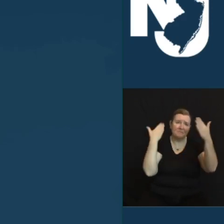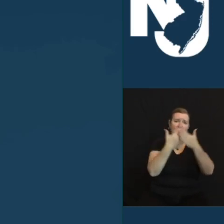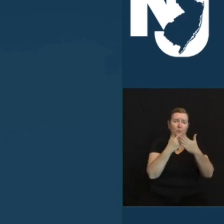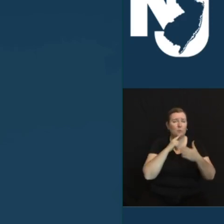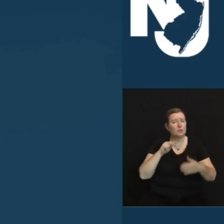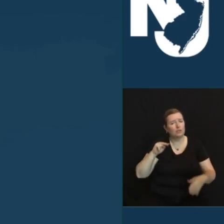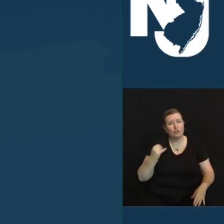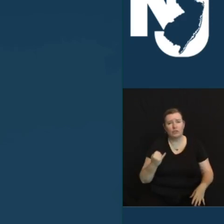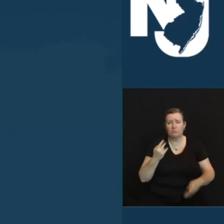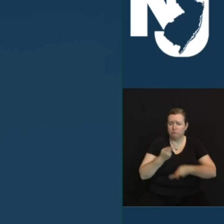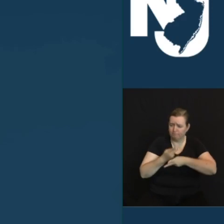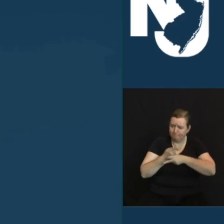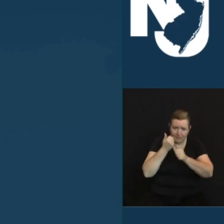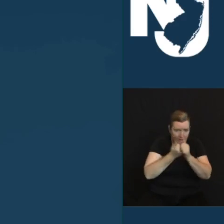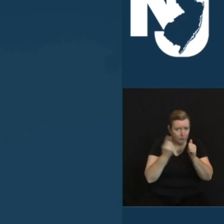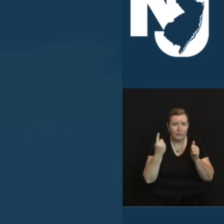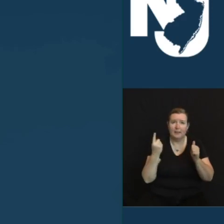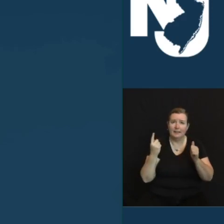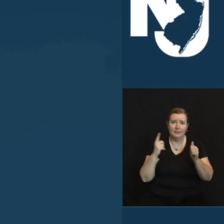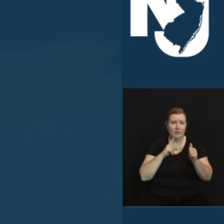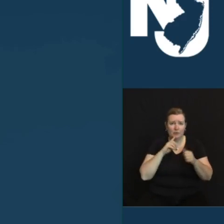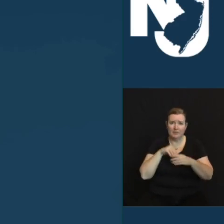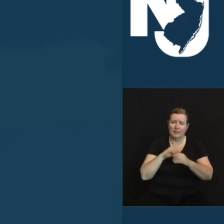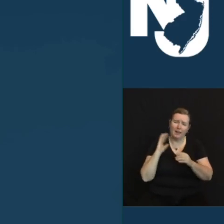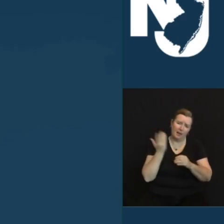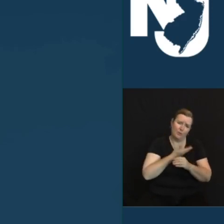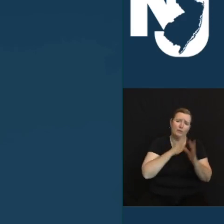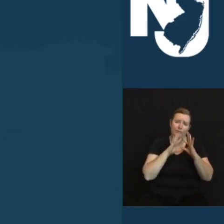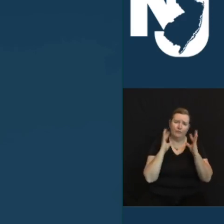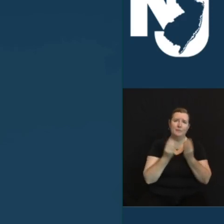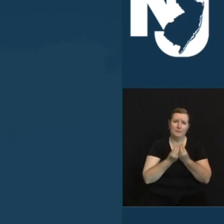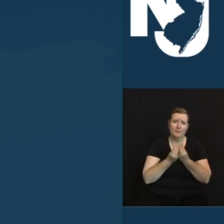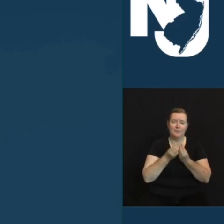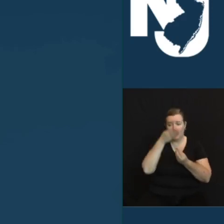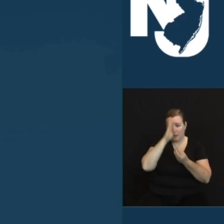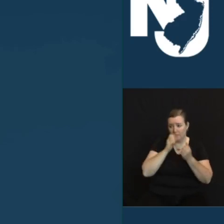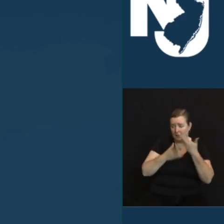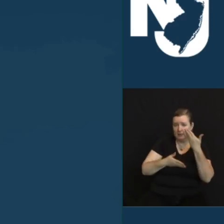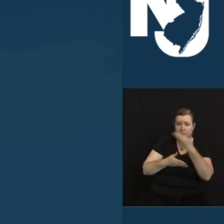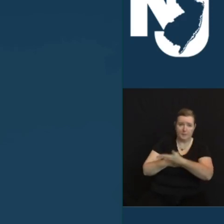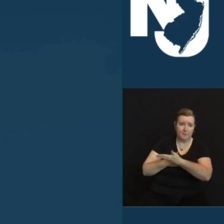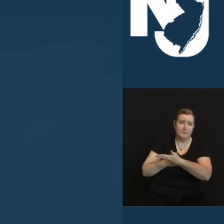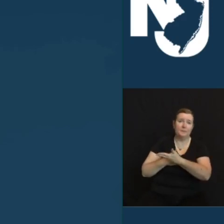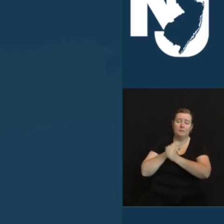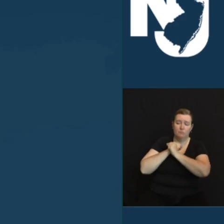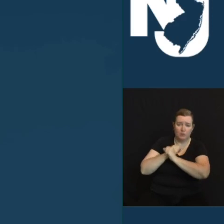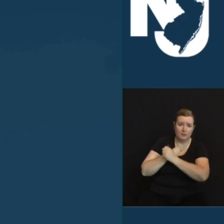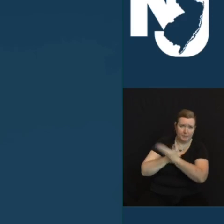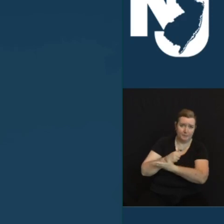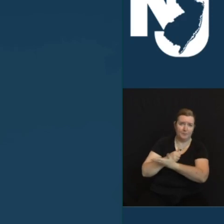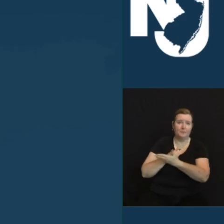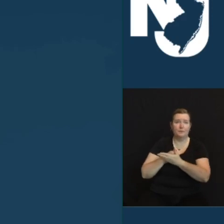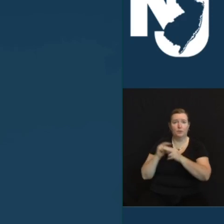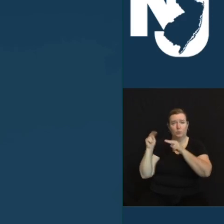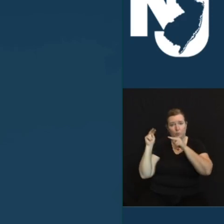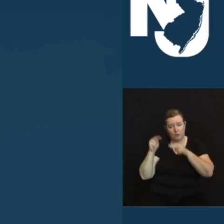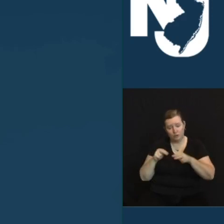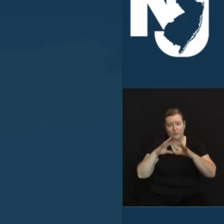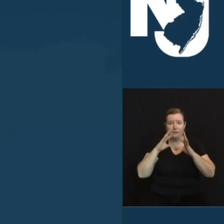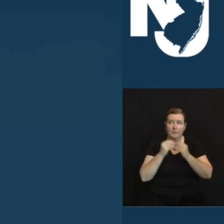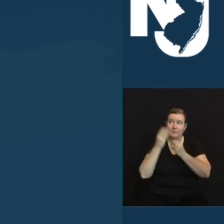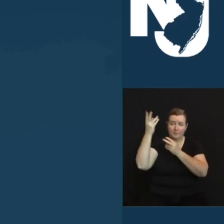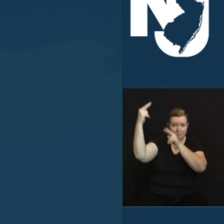everyone who is a part of our family. May God bless Ramon and watch over him as he watches over his family. And I